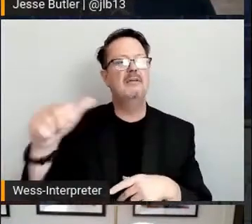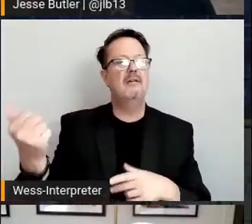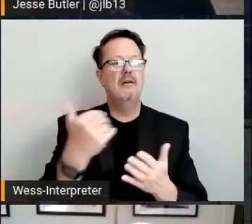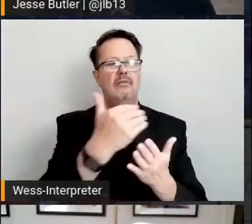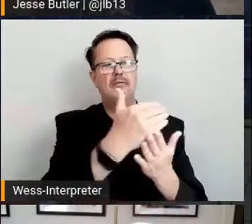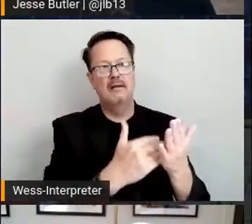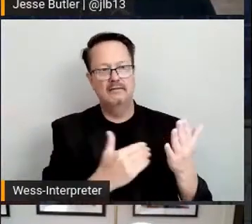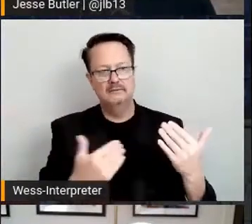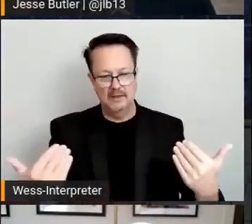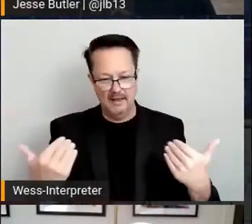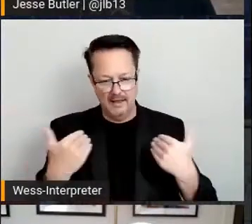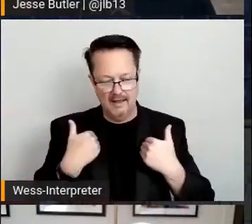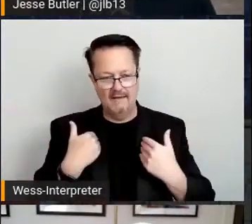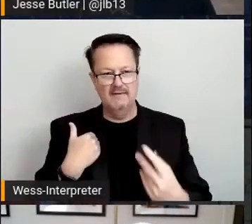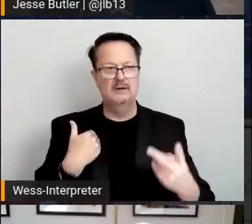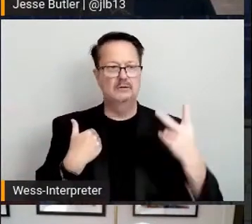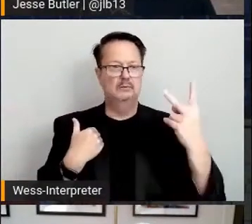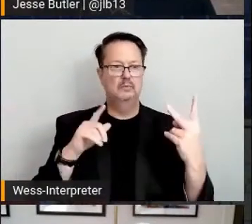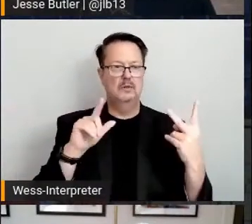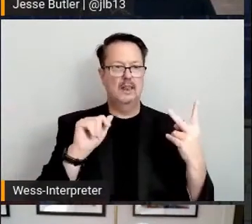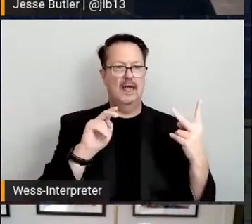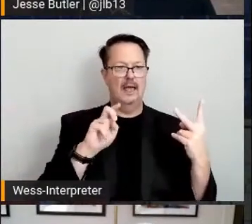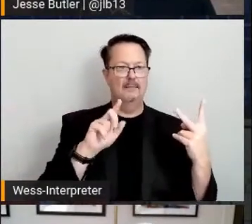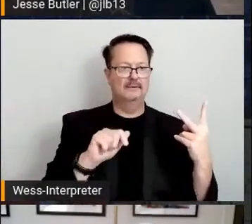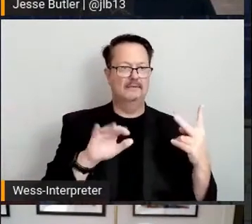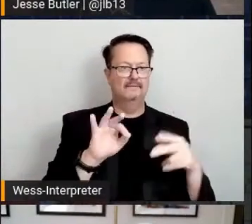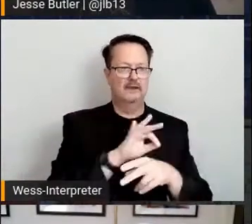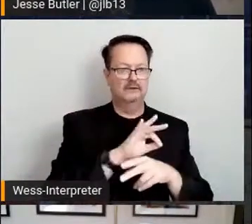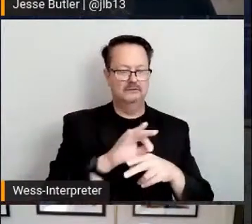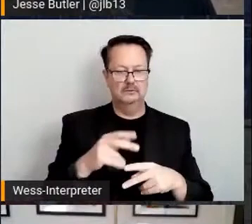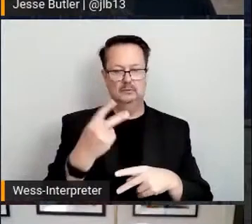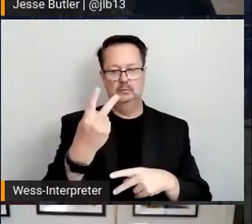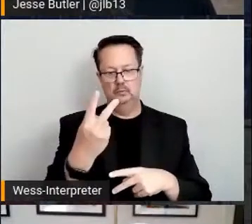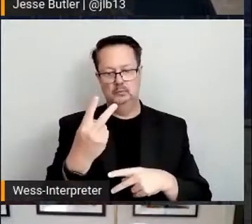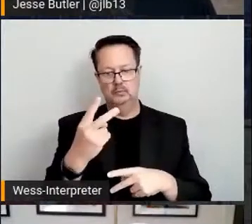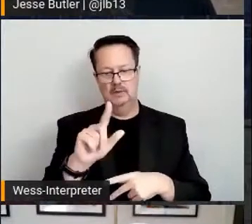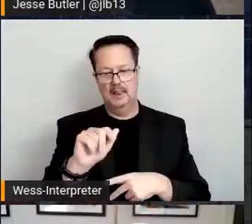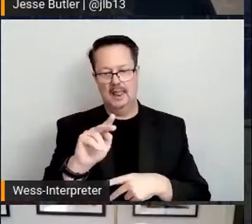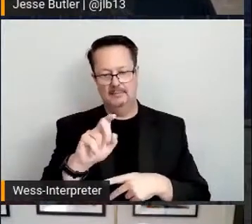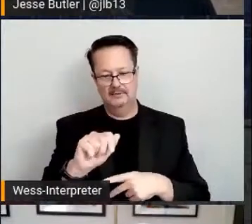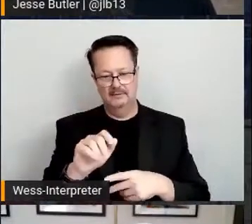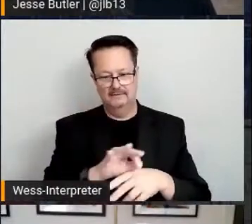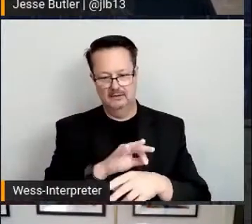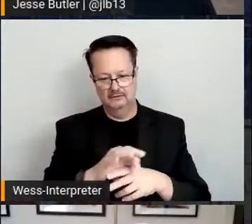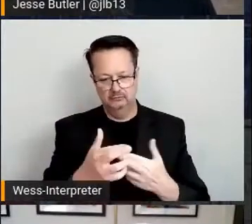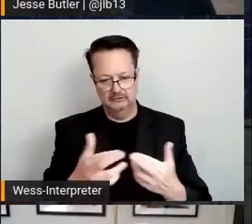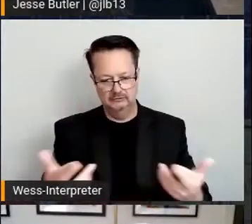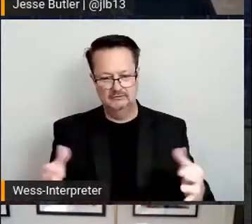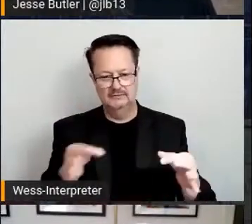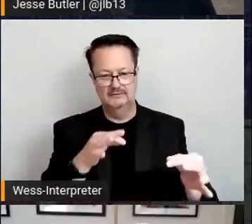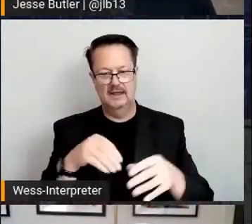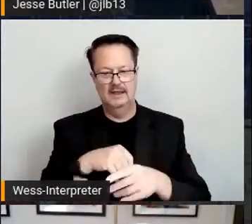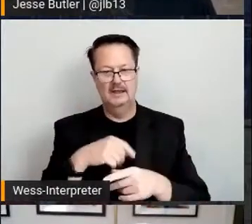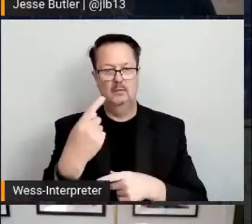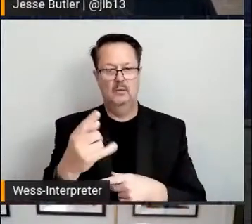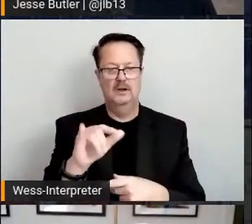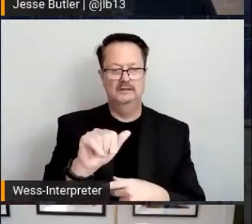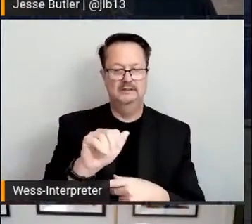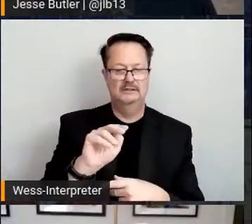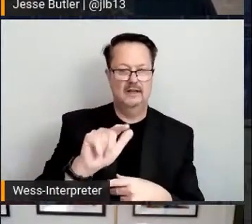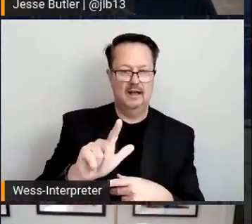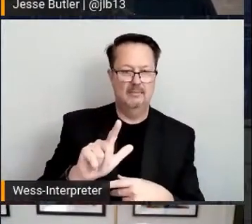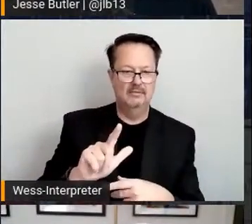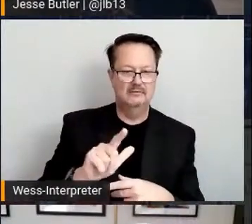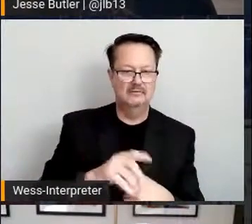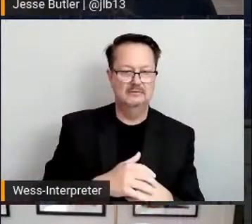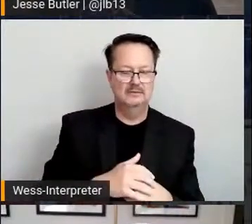we have two Lambda functions in here, two Lambda functions resources defined in one YAML file. You're going to see that